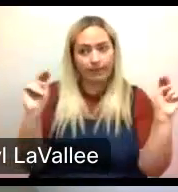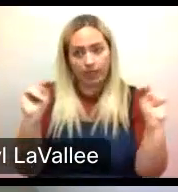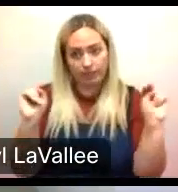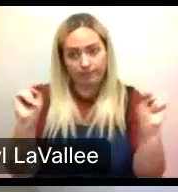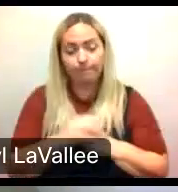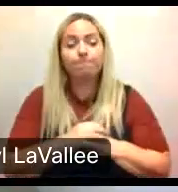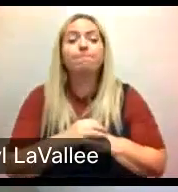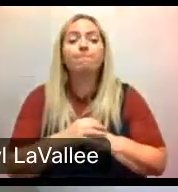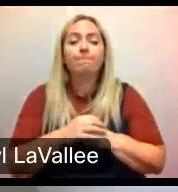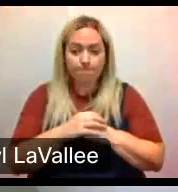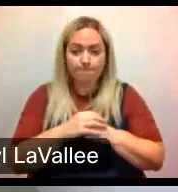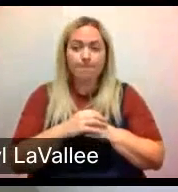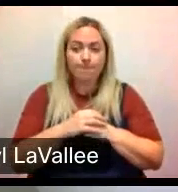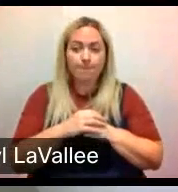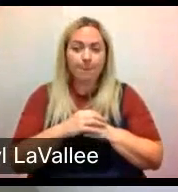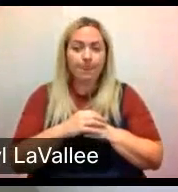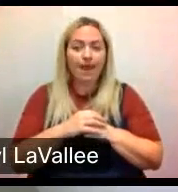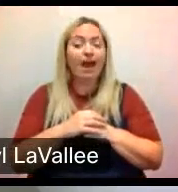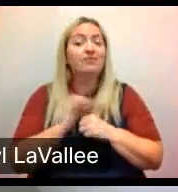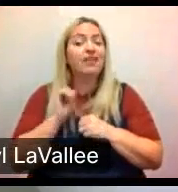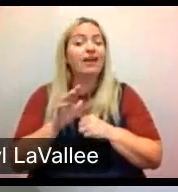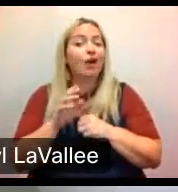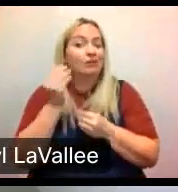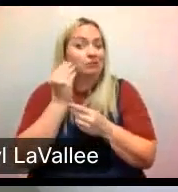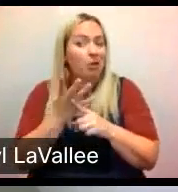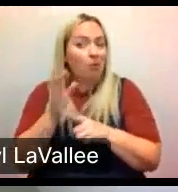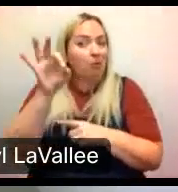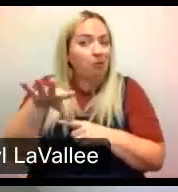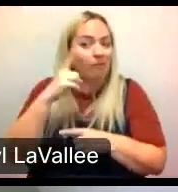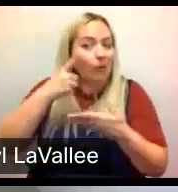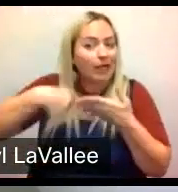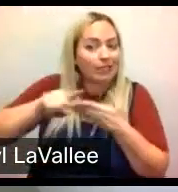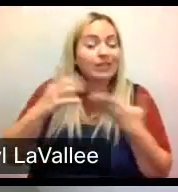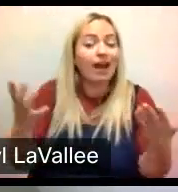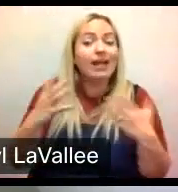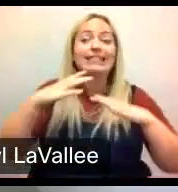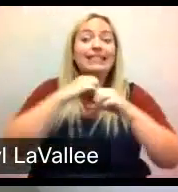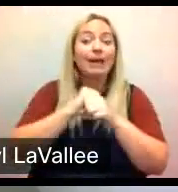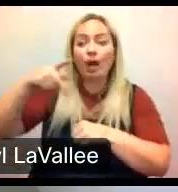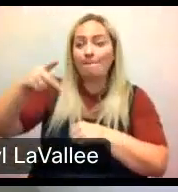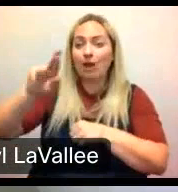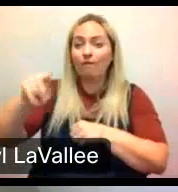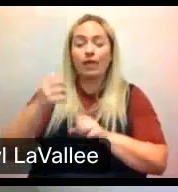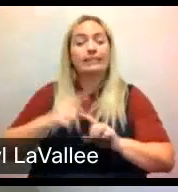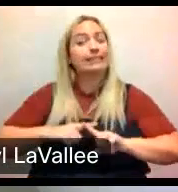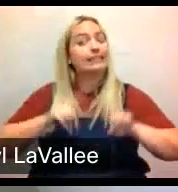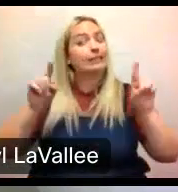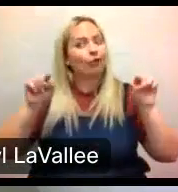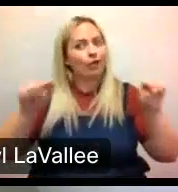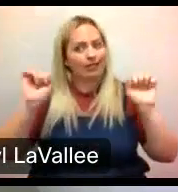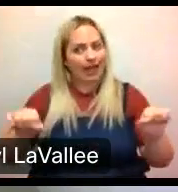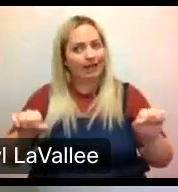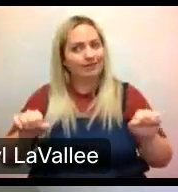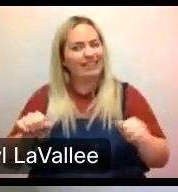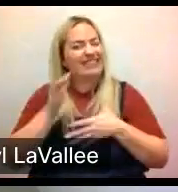This is where I'll give you a little preview of next week. Summarizing and paraphrasing can be very different, and this is one of the key pieces,